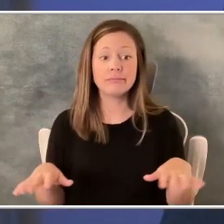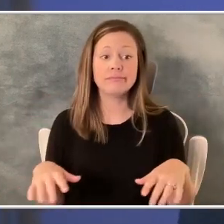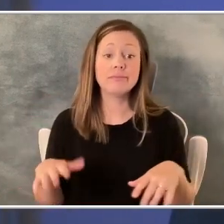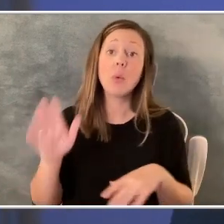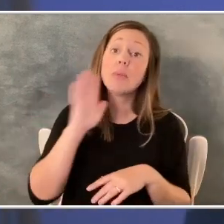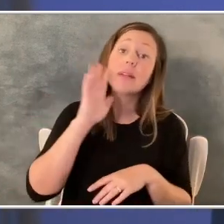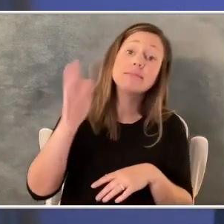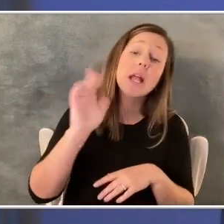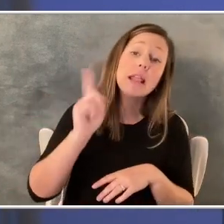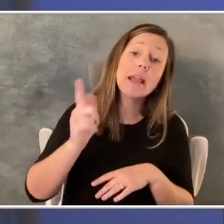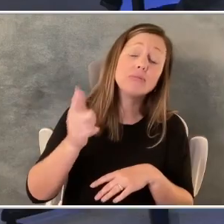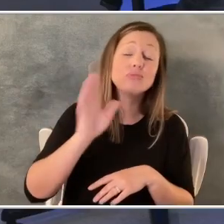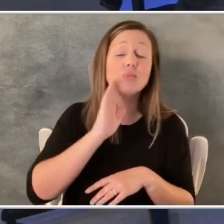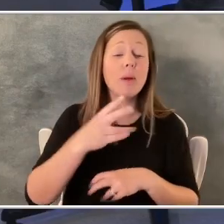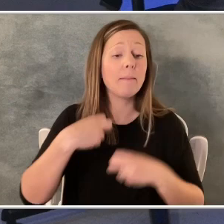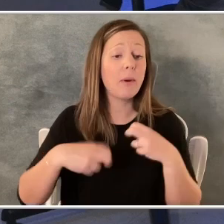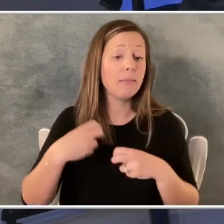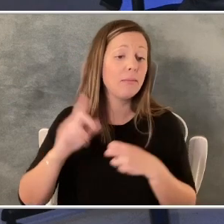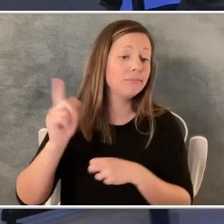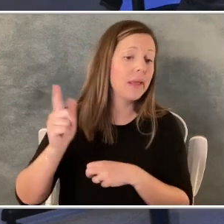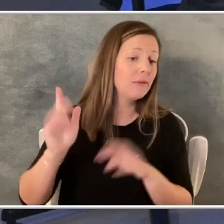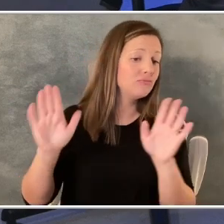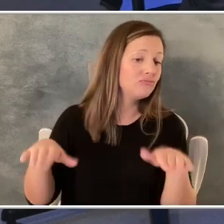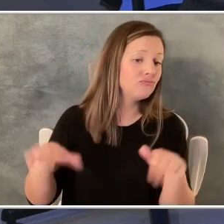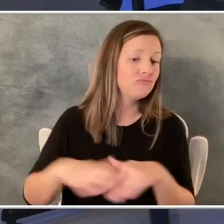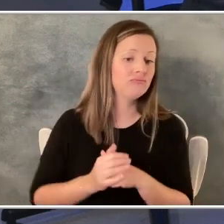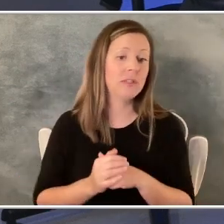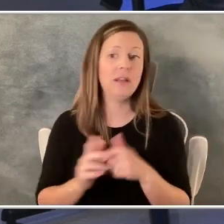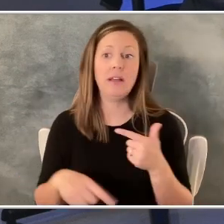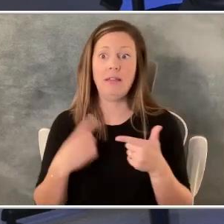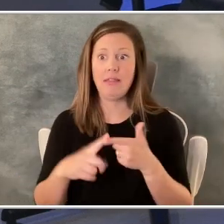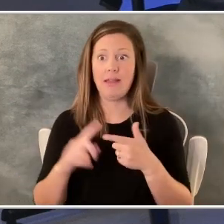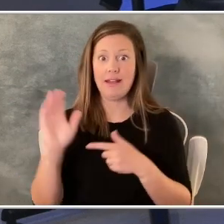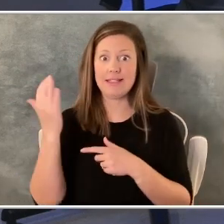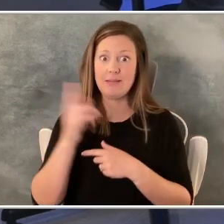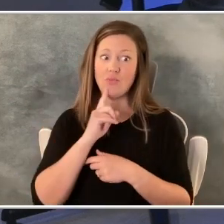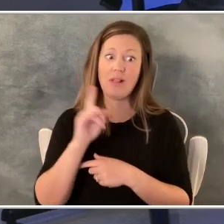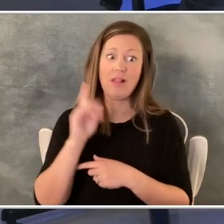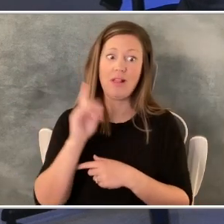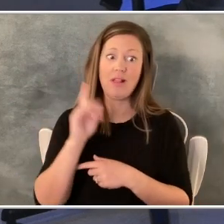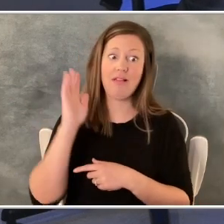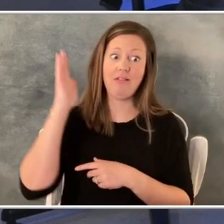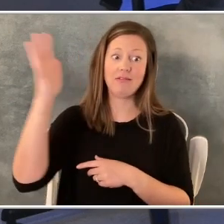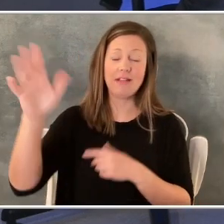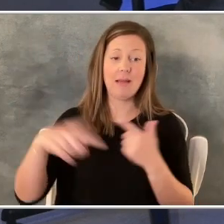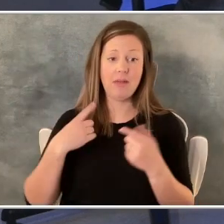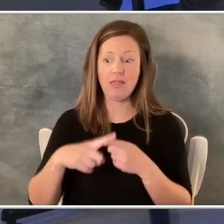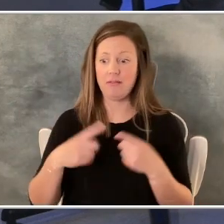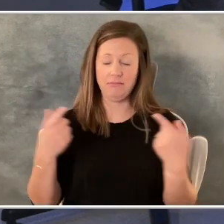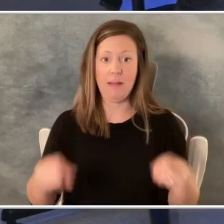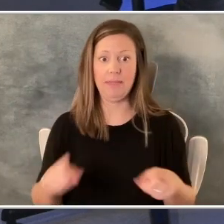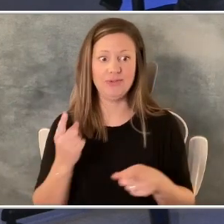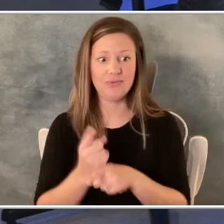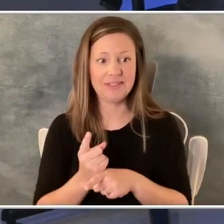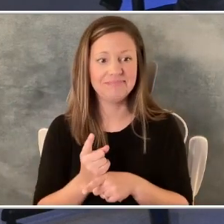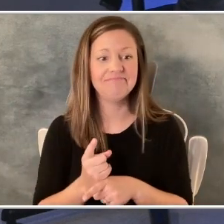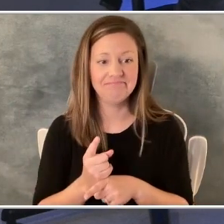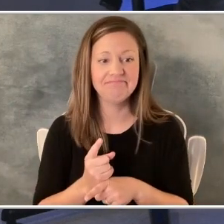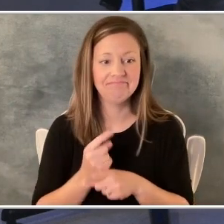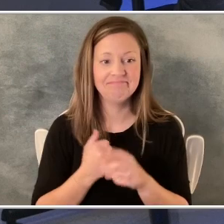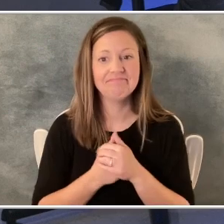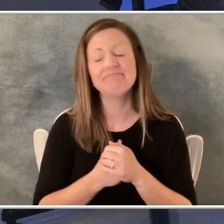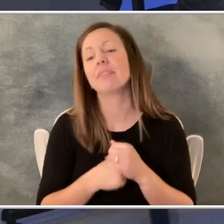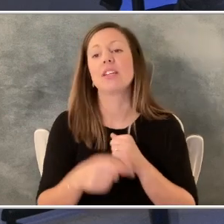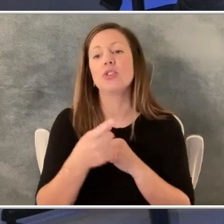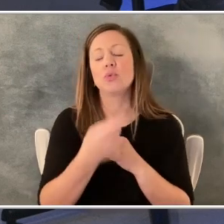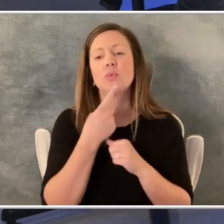then. And down the road always seems like quite a long way until you're there. Yes. You told us that prior to the